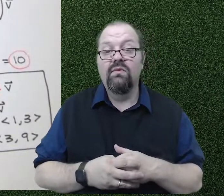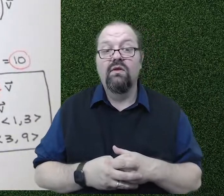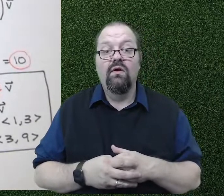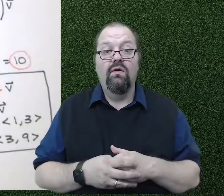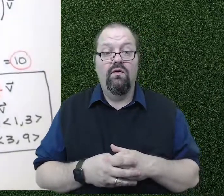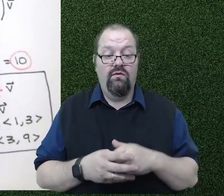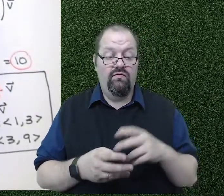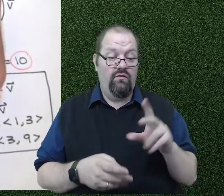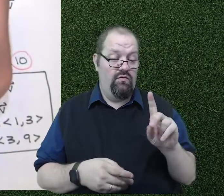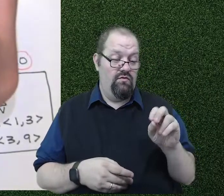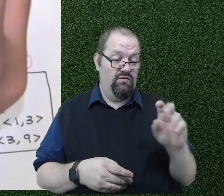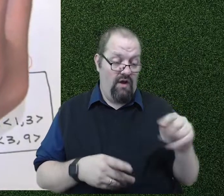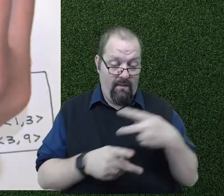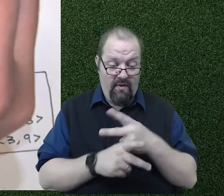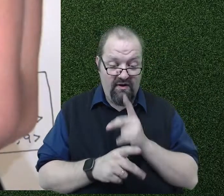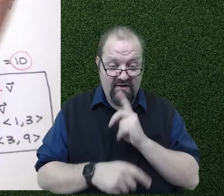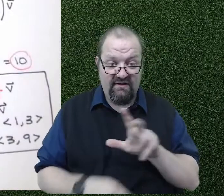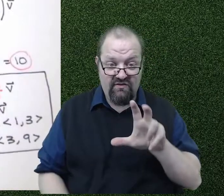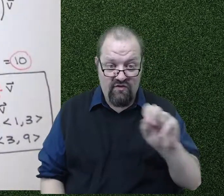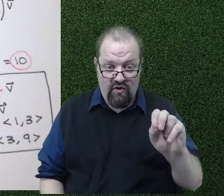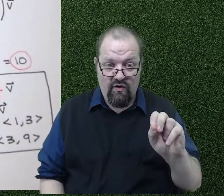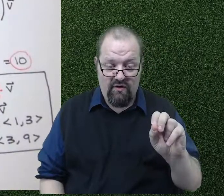30.